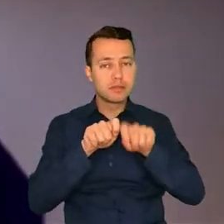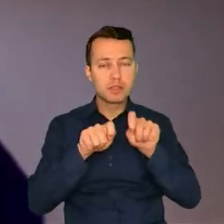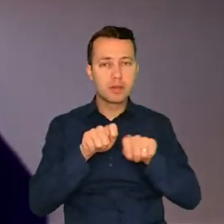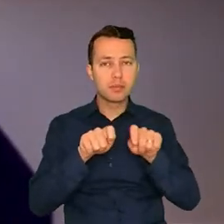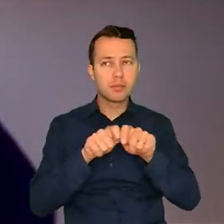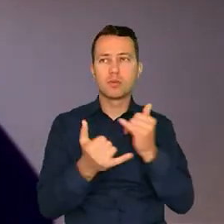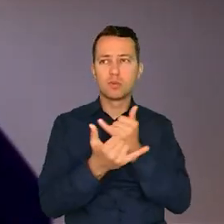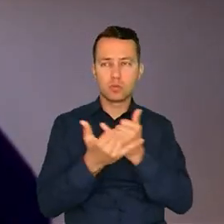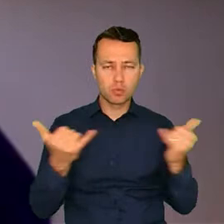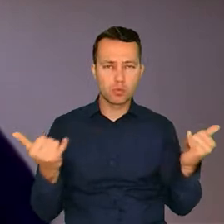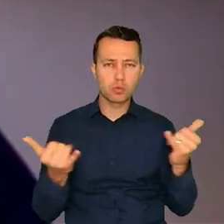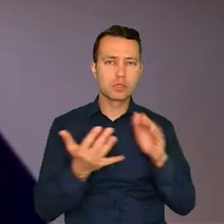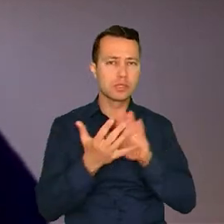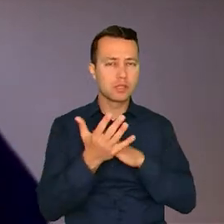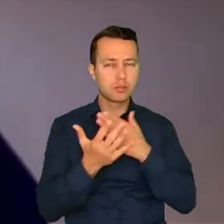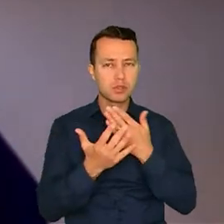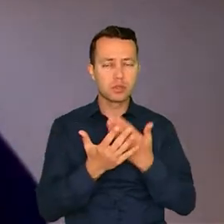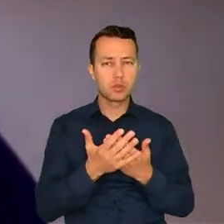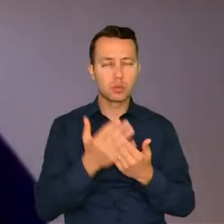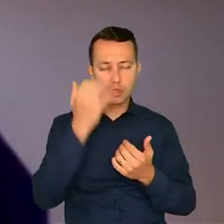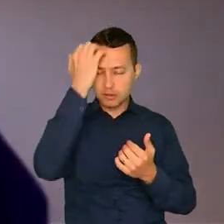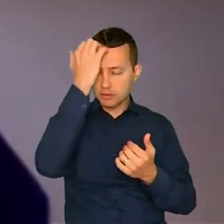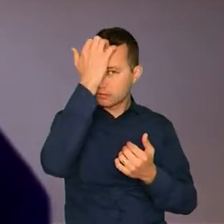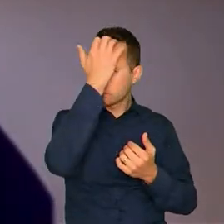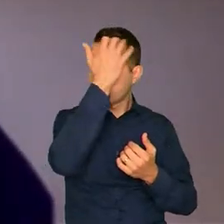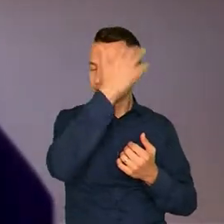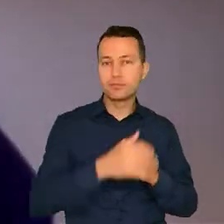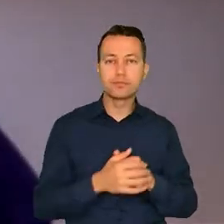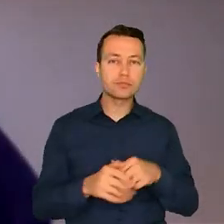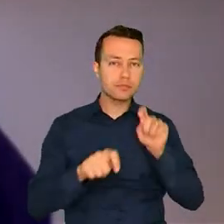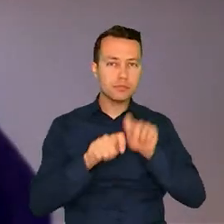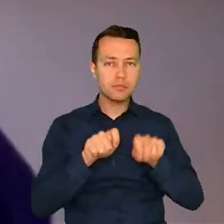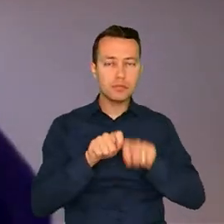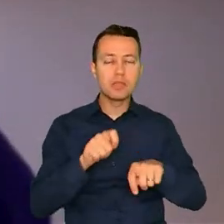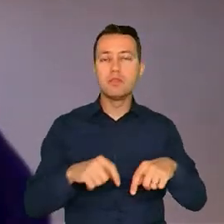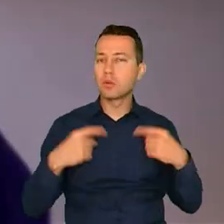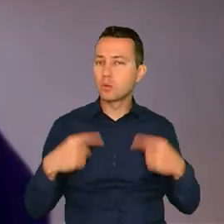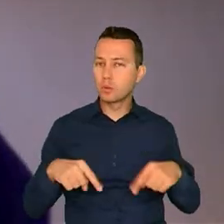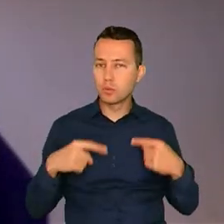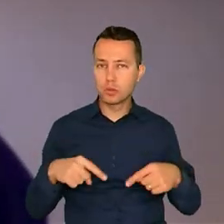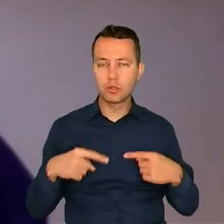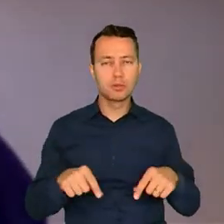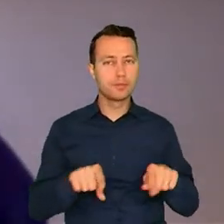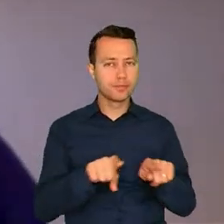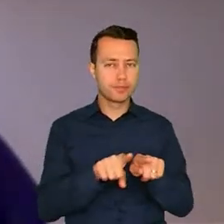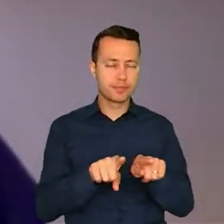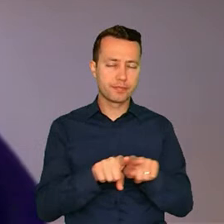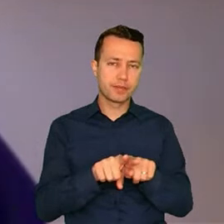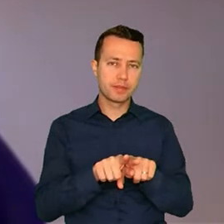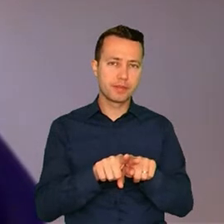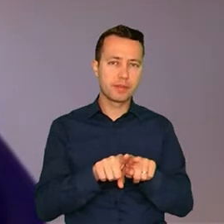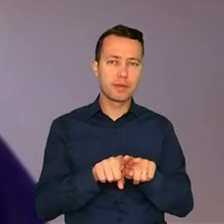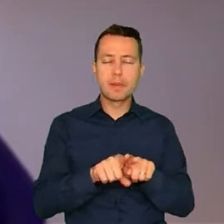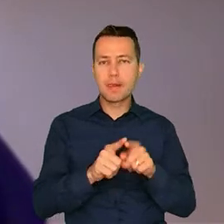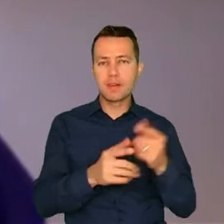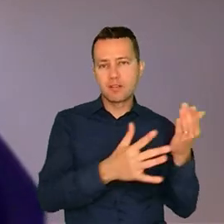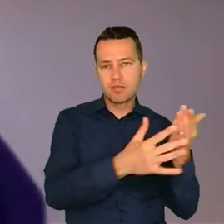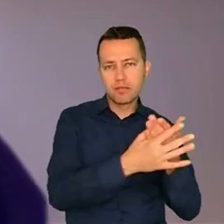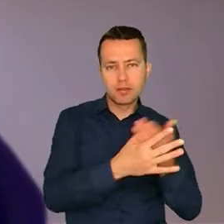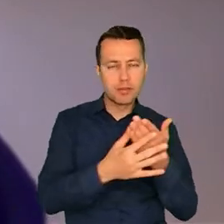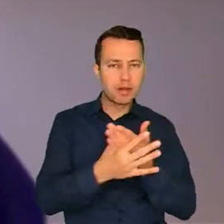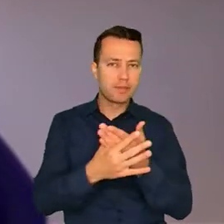earlier unidentified risks for the enterprises as well. Very closely